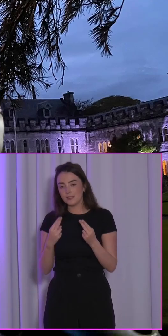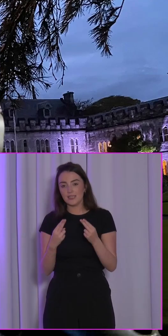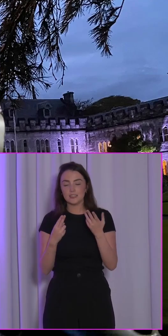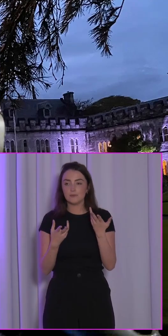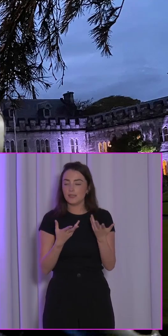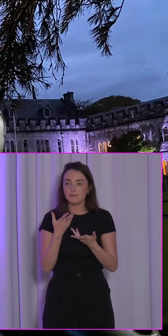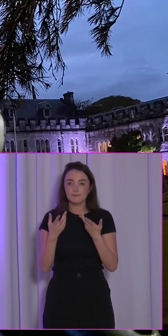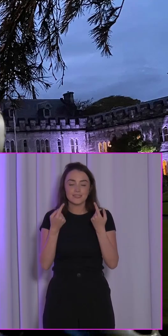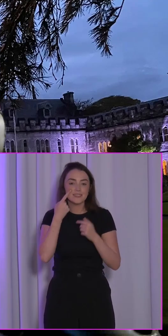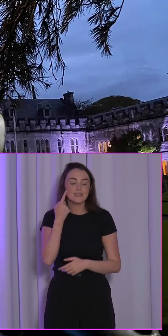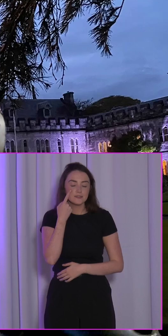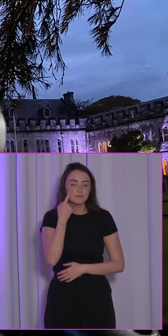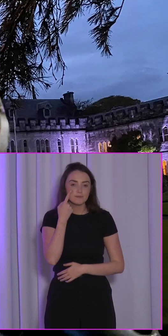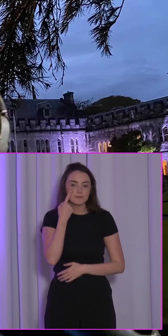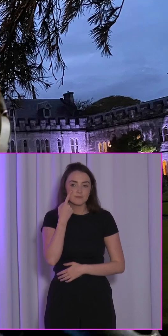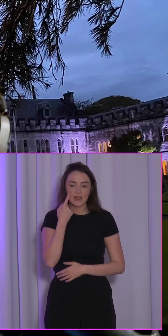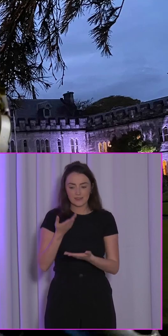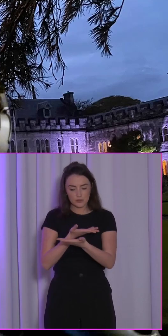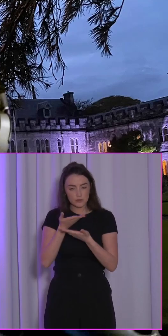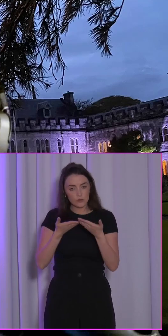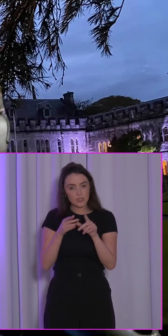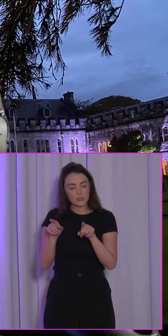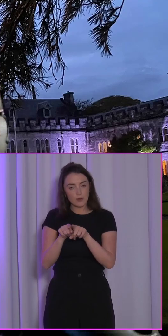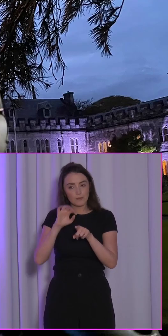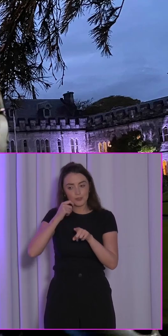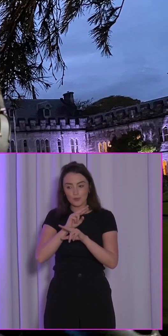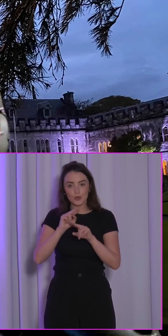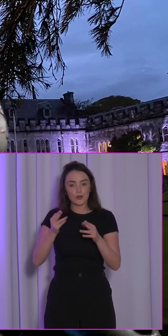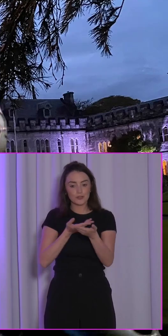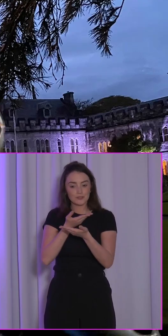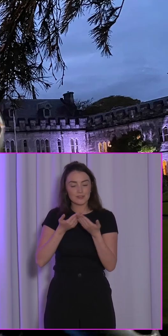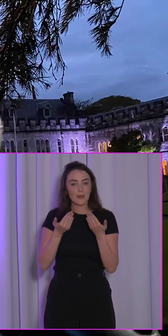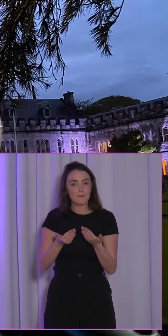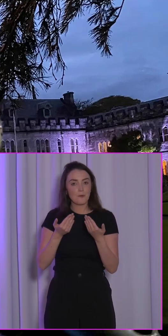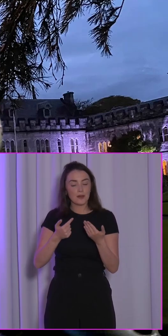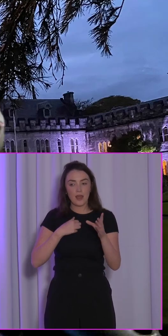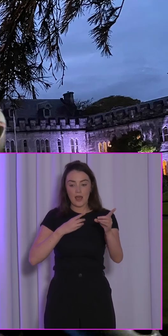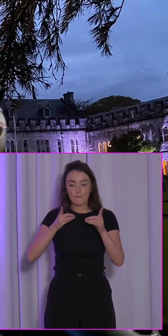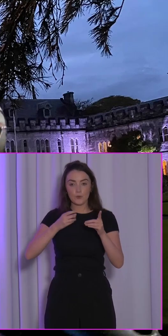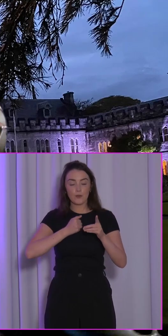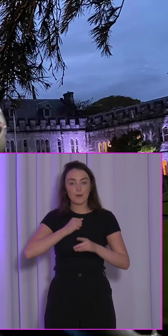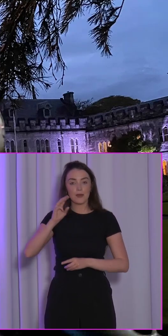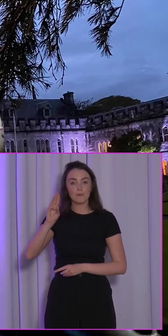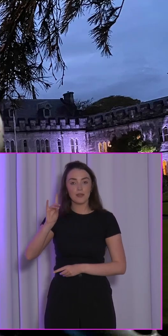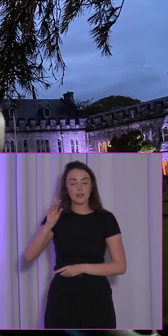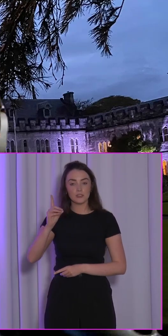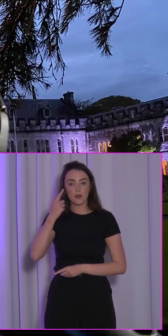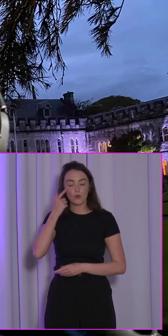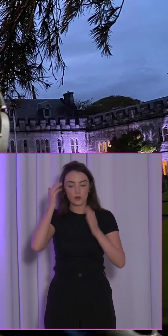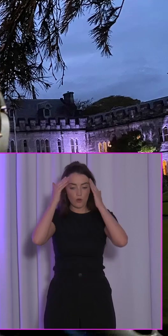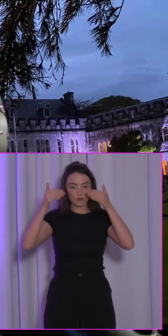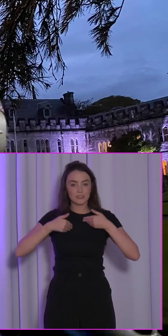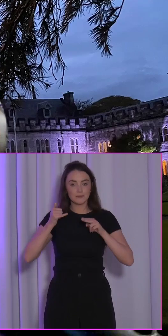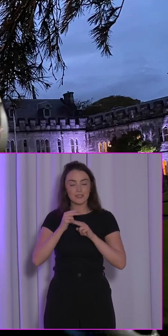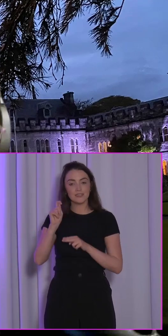be seen and be discussed, because we're not discussing it at the moment. I'm doing my PhD looking at autism in television